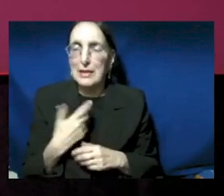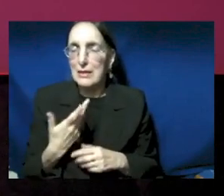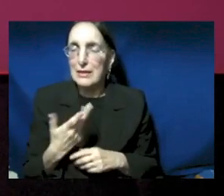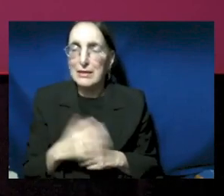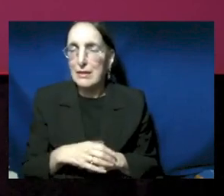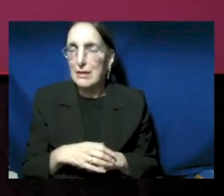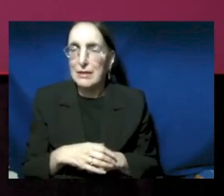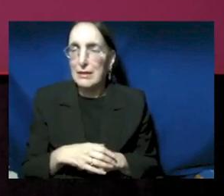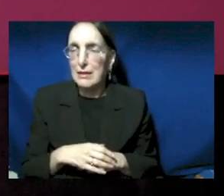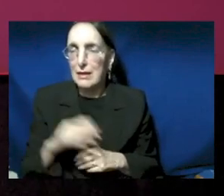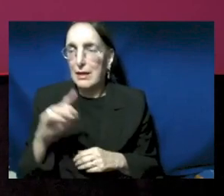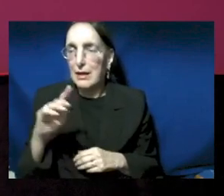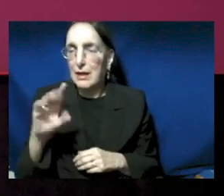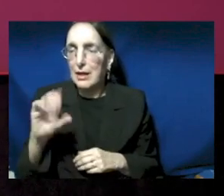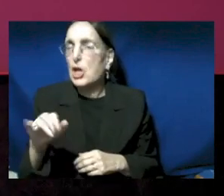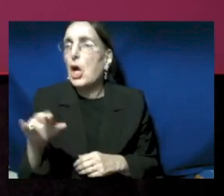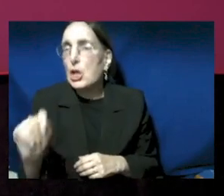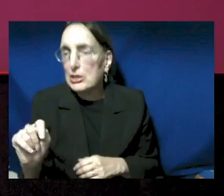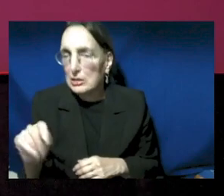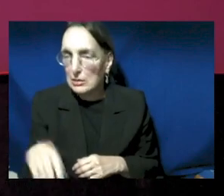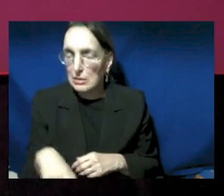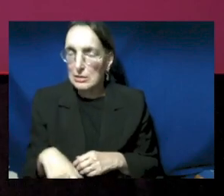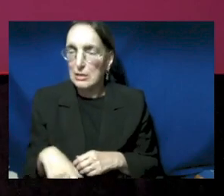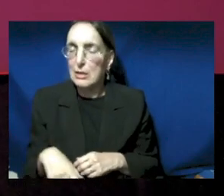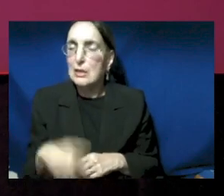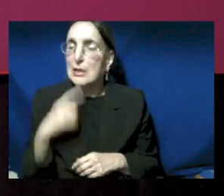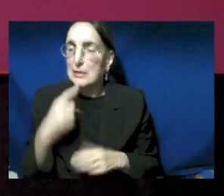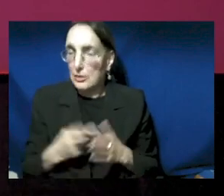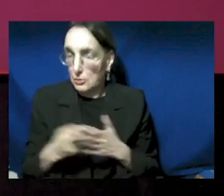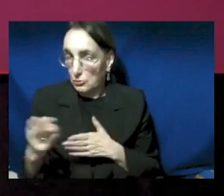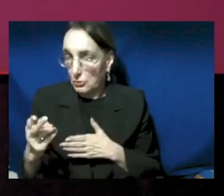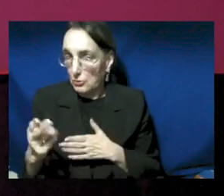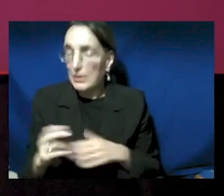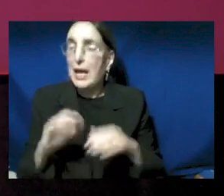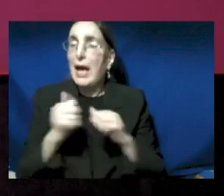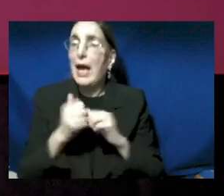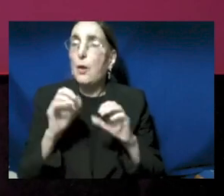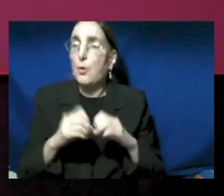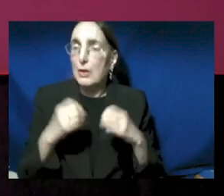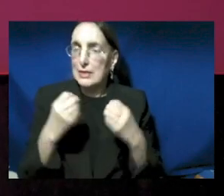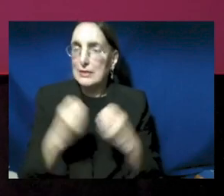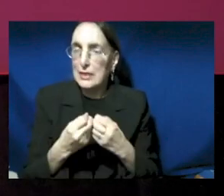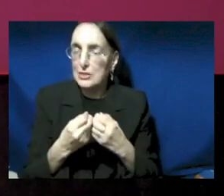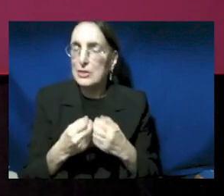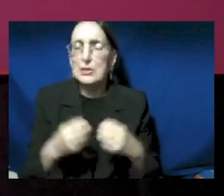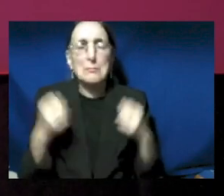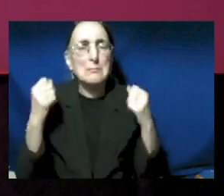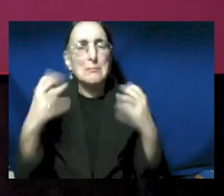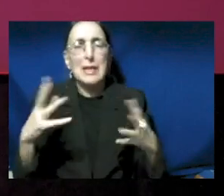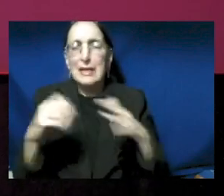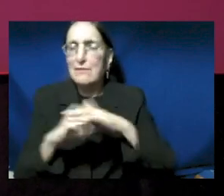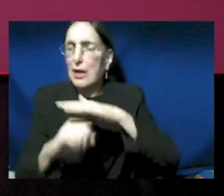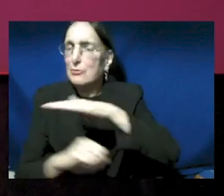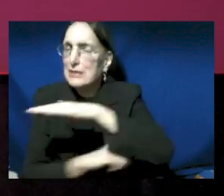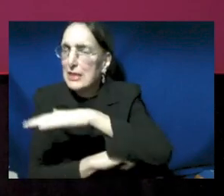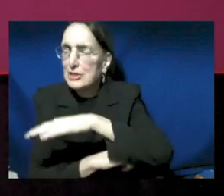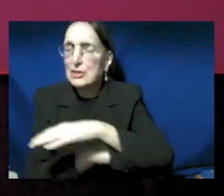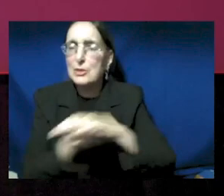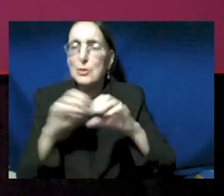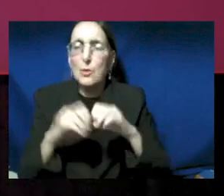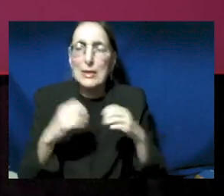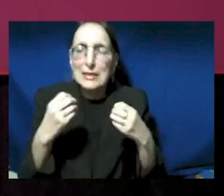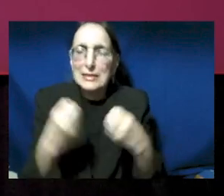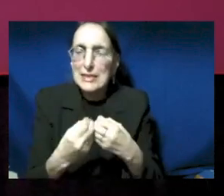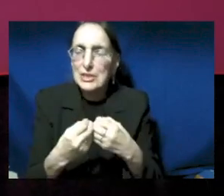That honestly, they're part of the way that sometimes organizations, there have been foundations that in their